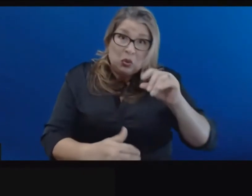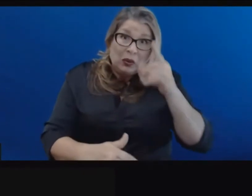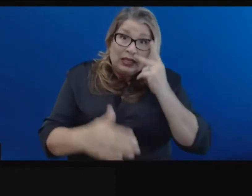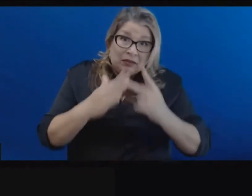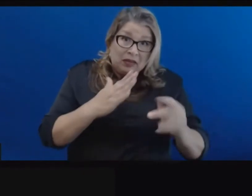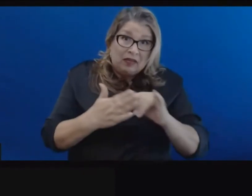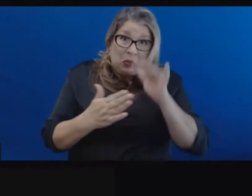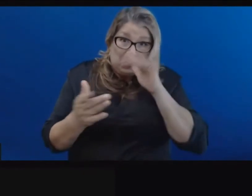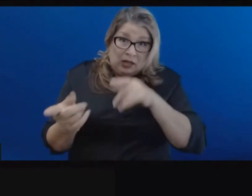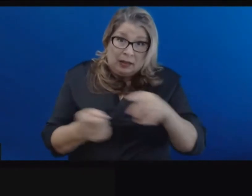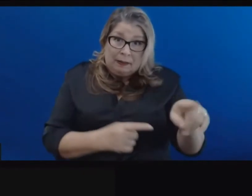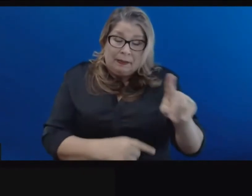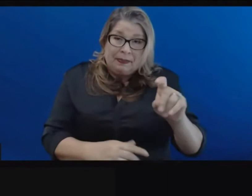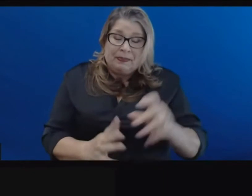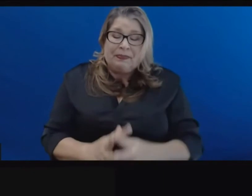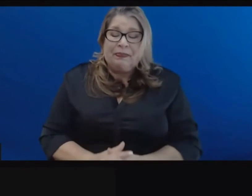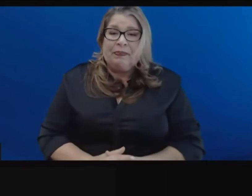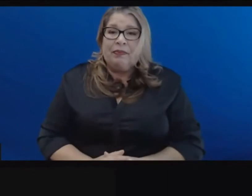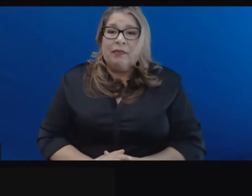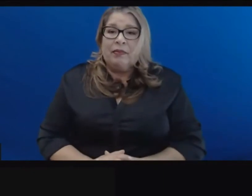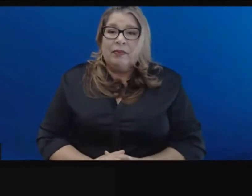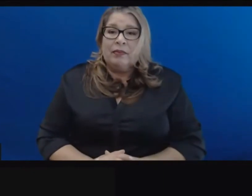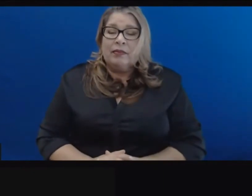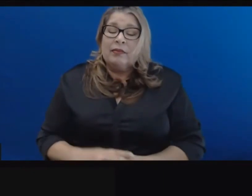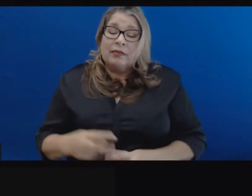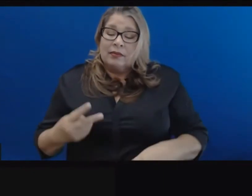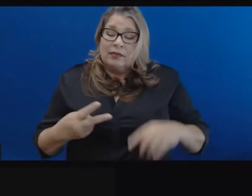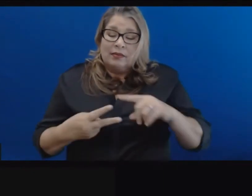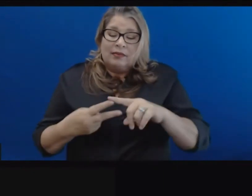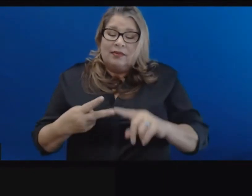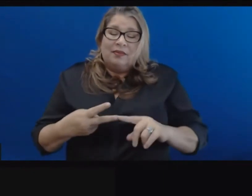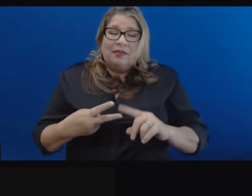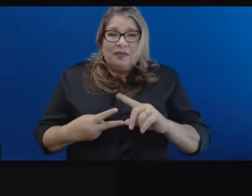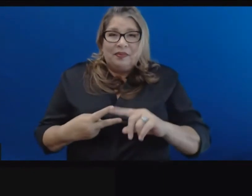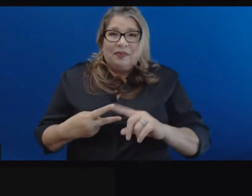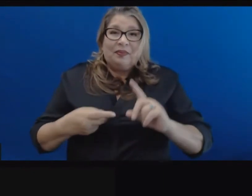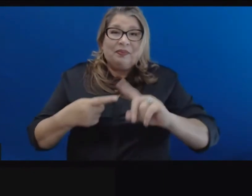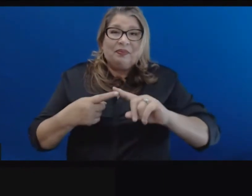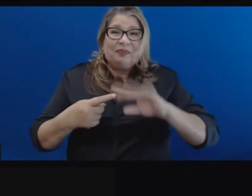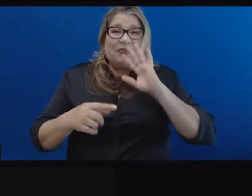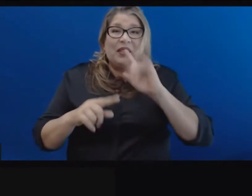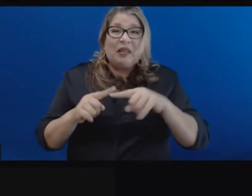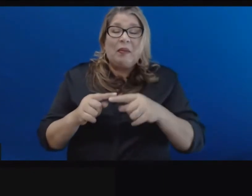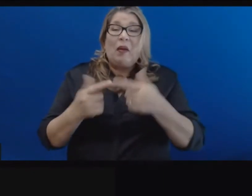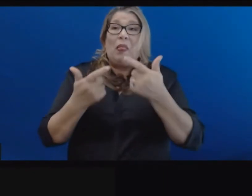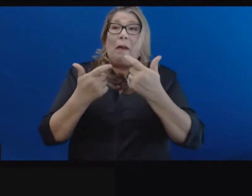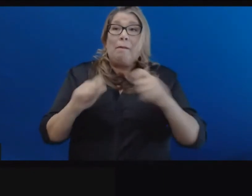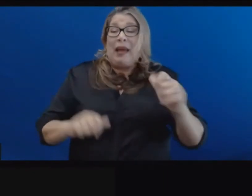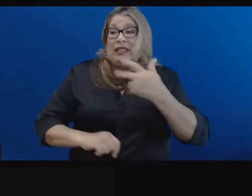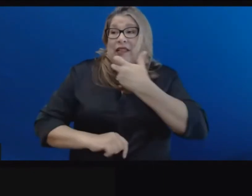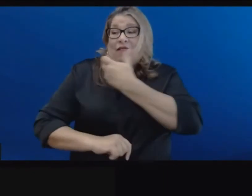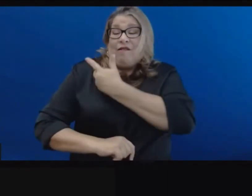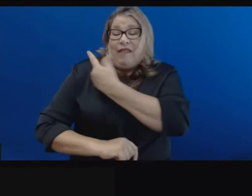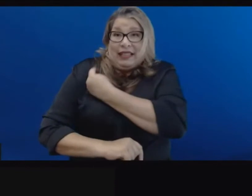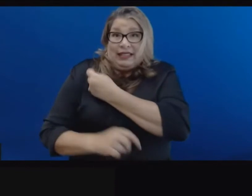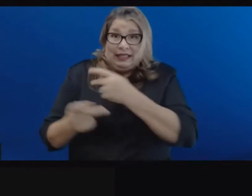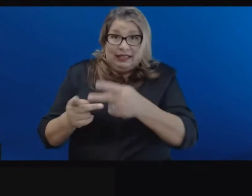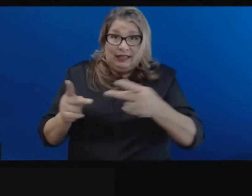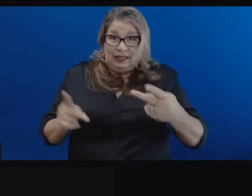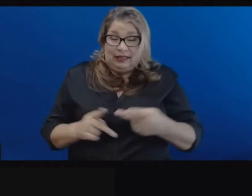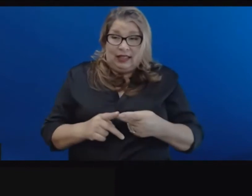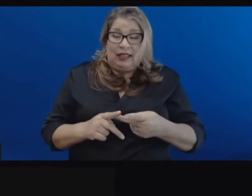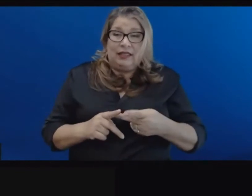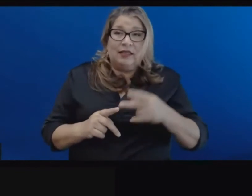of those questions. I would say on the first, that the mass vaccine sites will certainly help